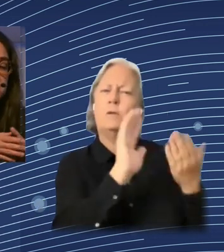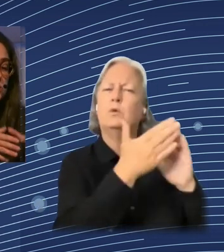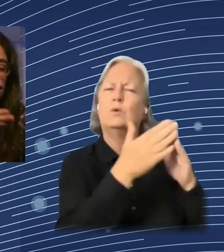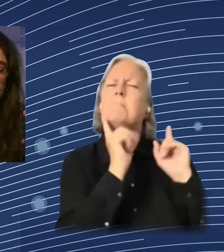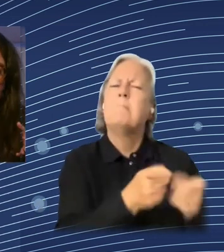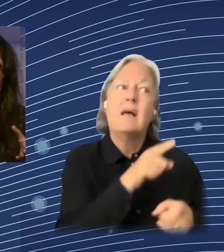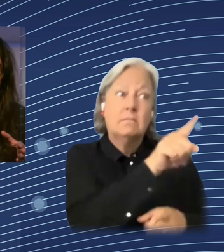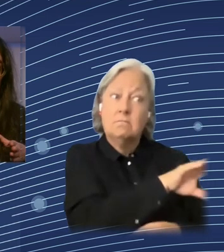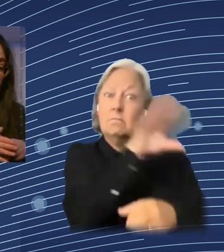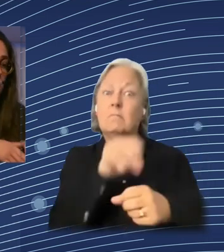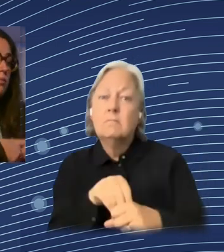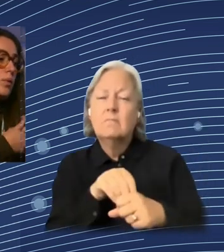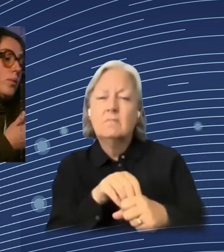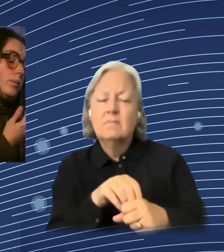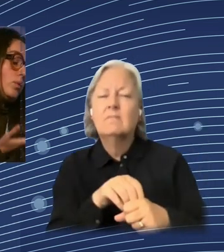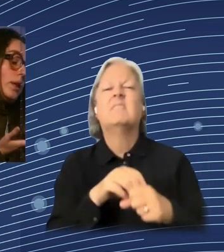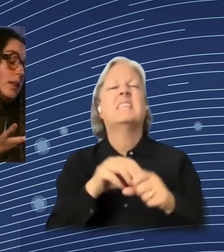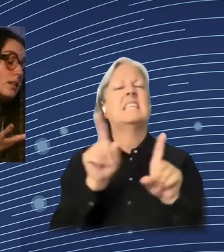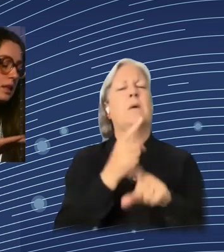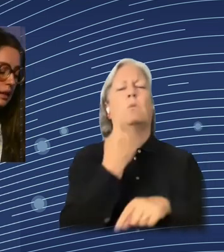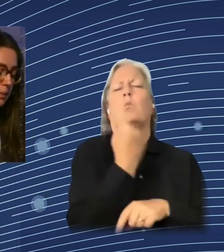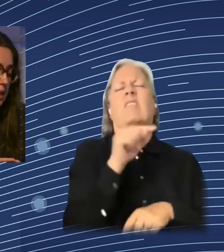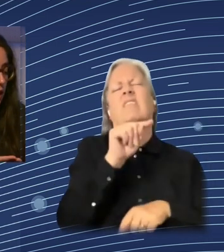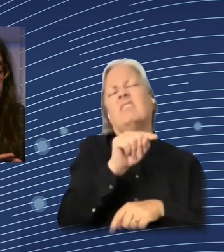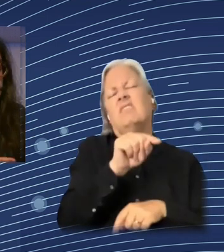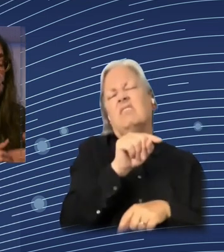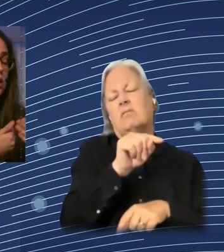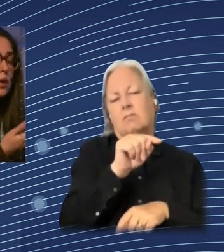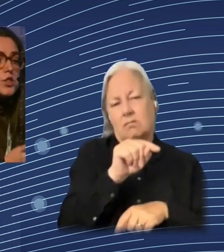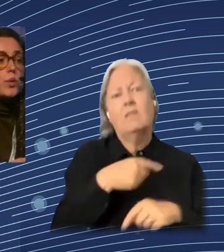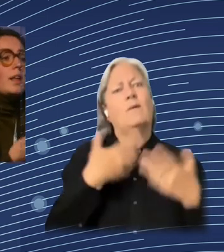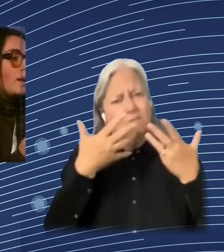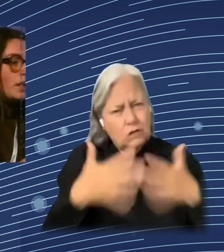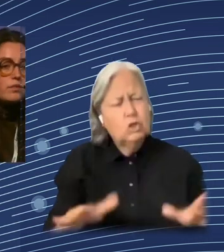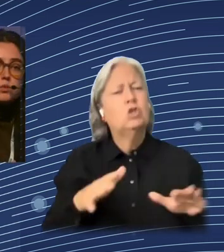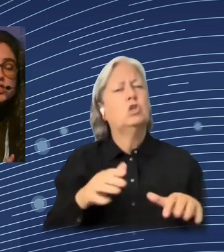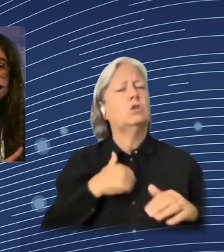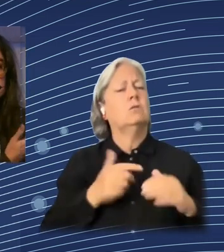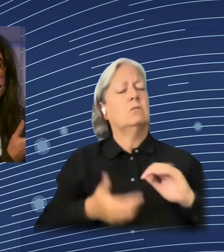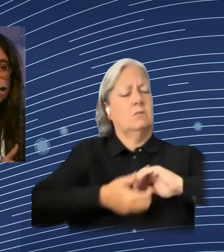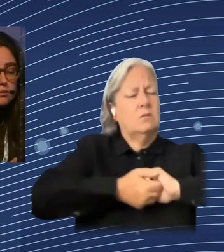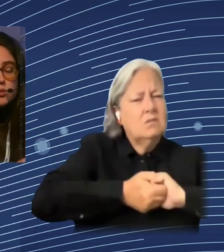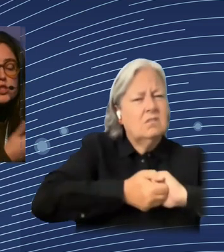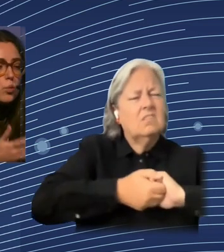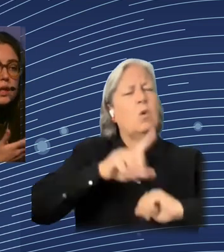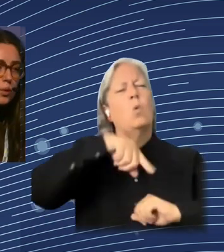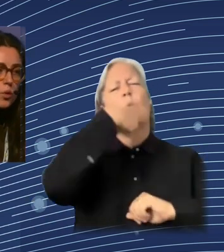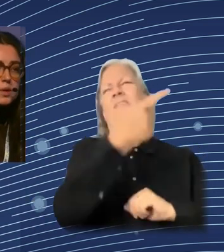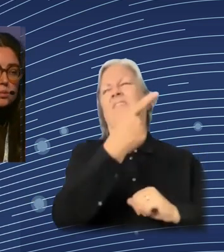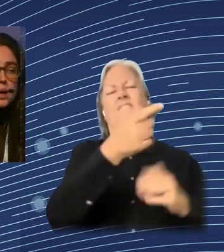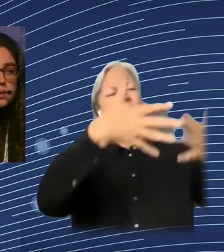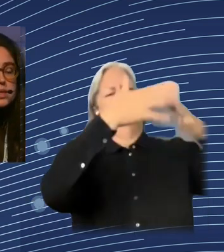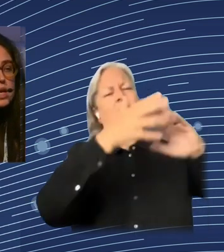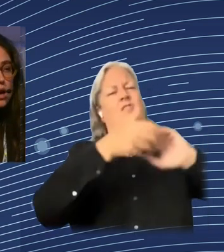for instance, with the Biogen one, we did the adversarial audit in collaboration with the Ana Bella Foundation, that is a foundation working with